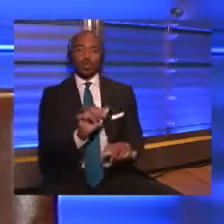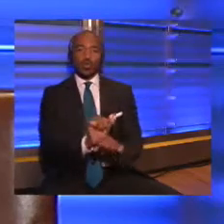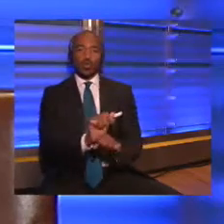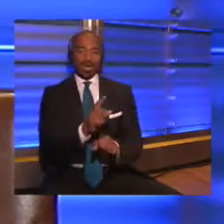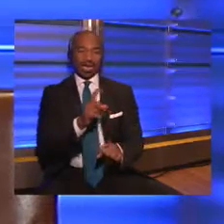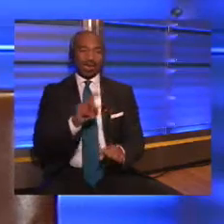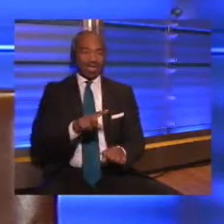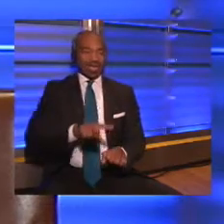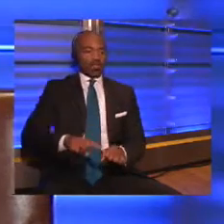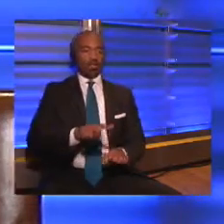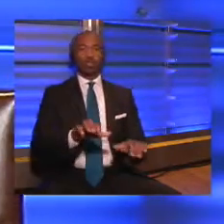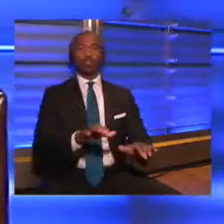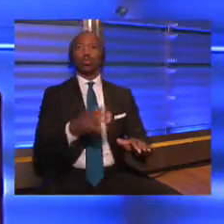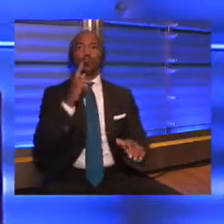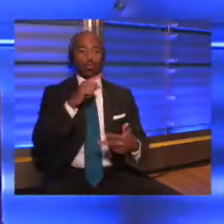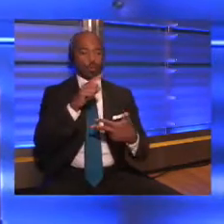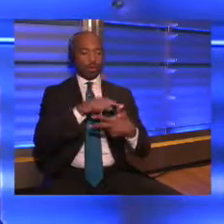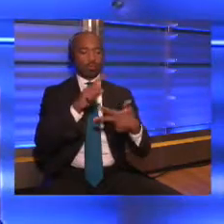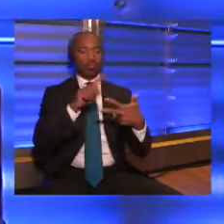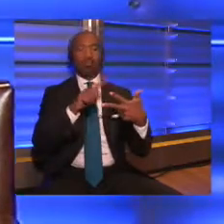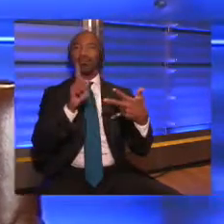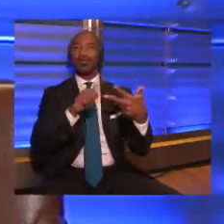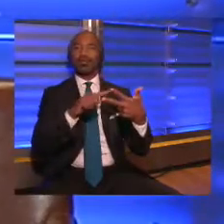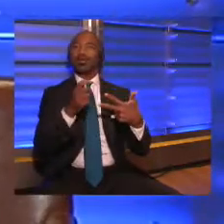them to do on these critical issues.